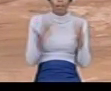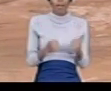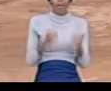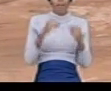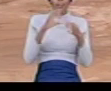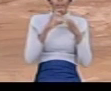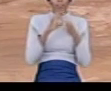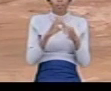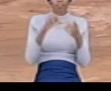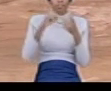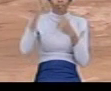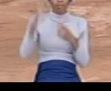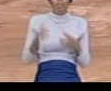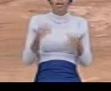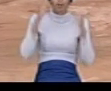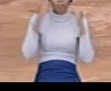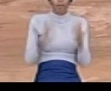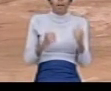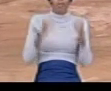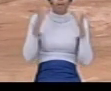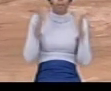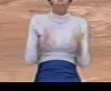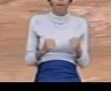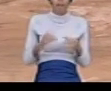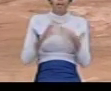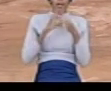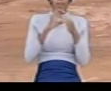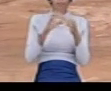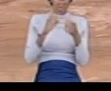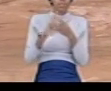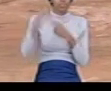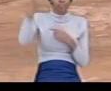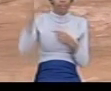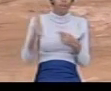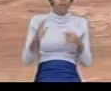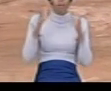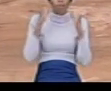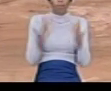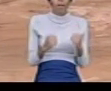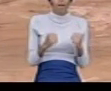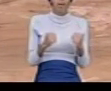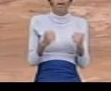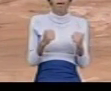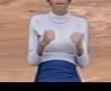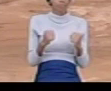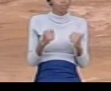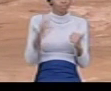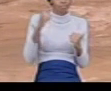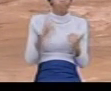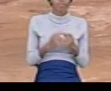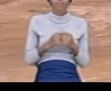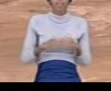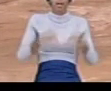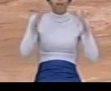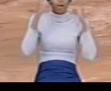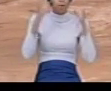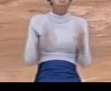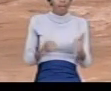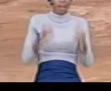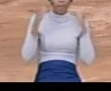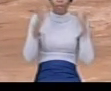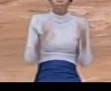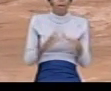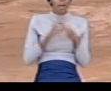Power, power belongs to God. Power, power belongs to God. All power belongs to